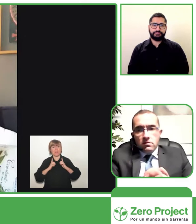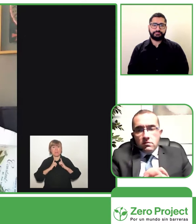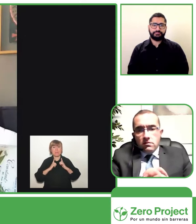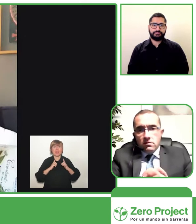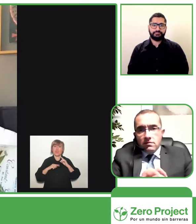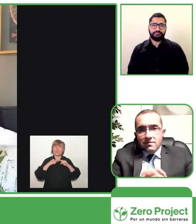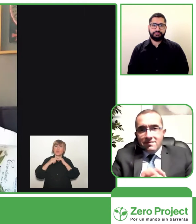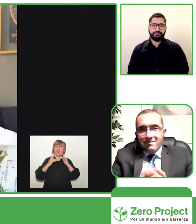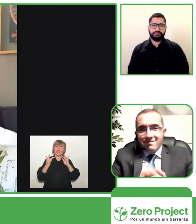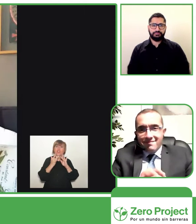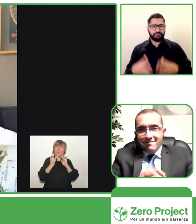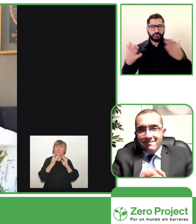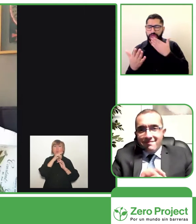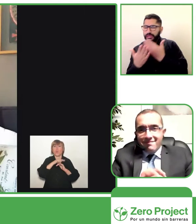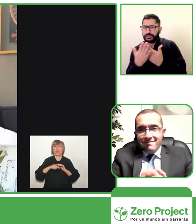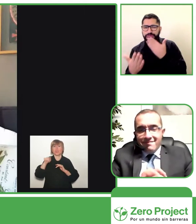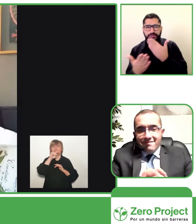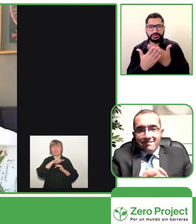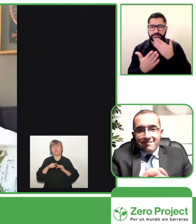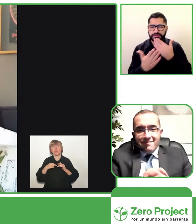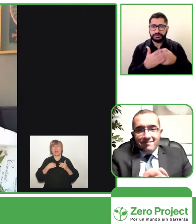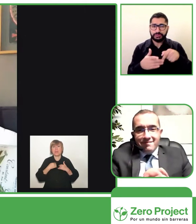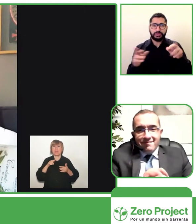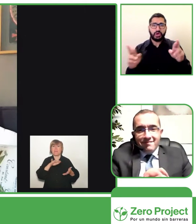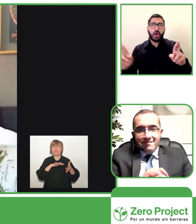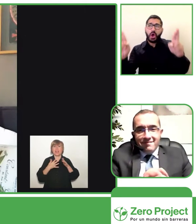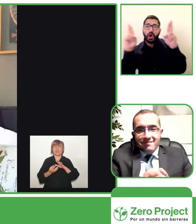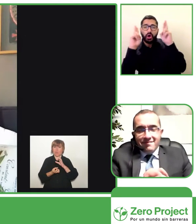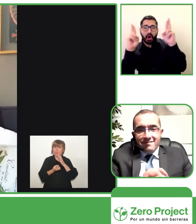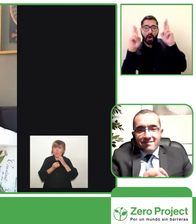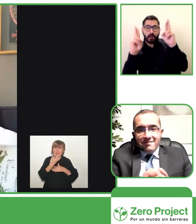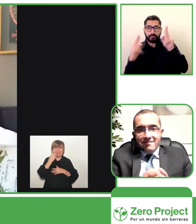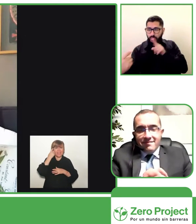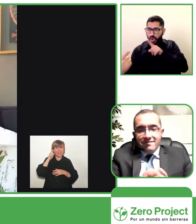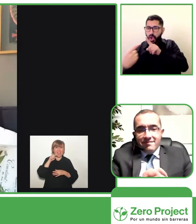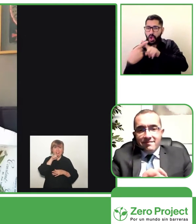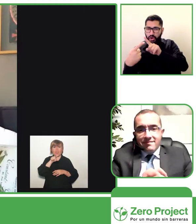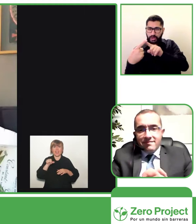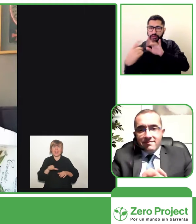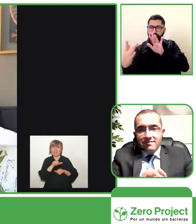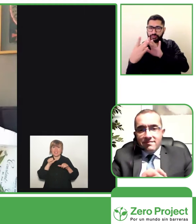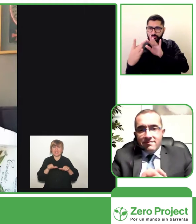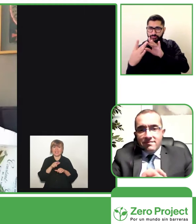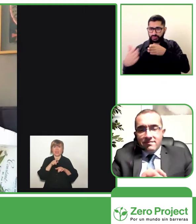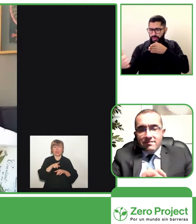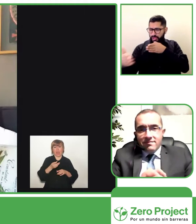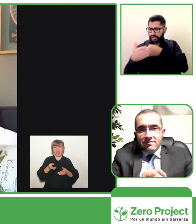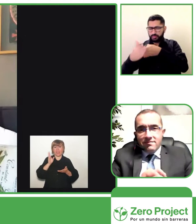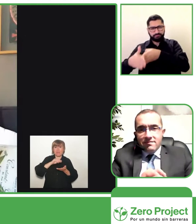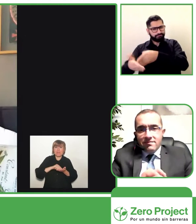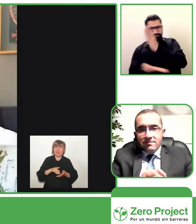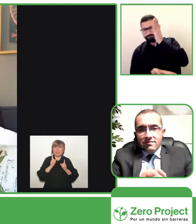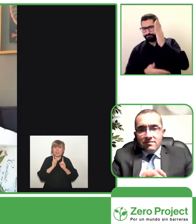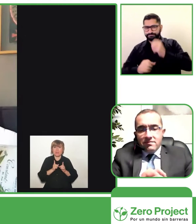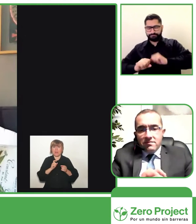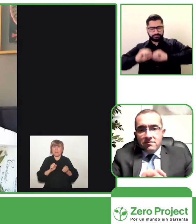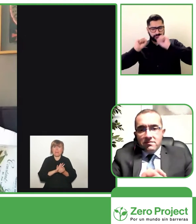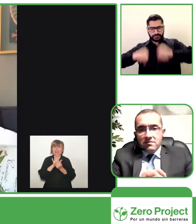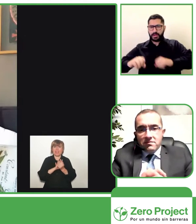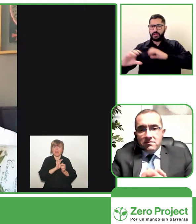Thank you so much. Hopefully we don't lose touch, we don't lose contact with you, because I think this is